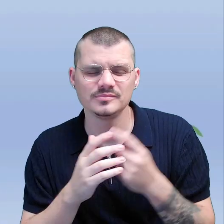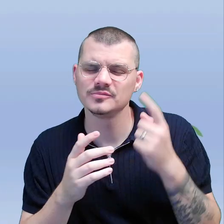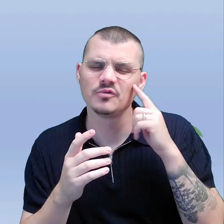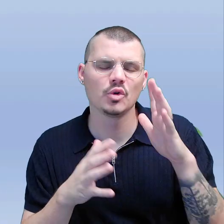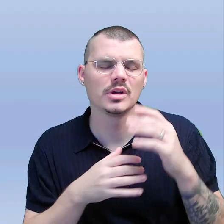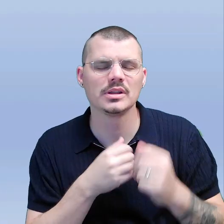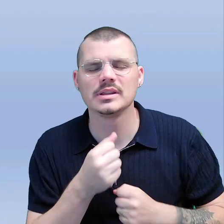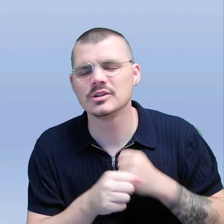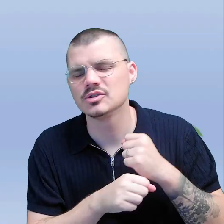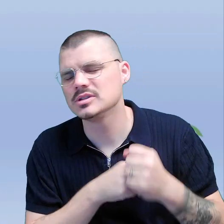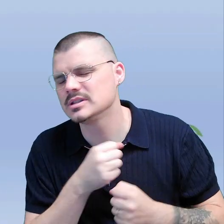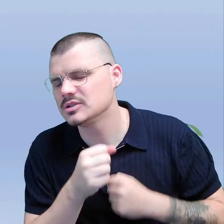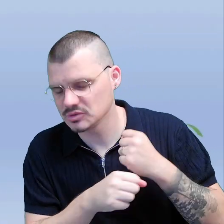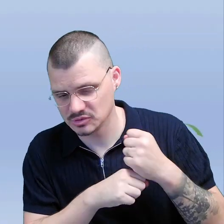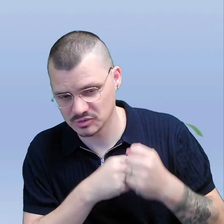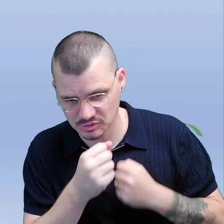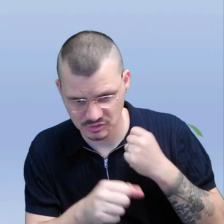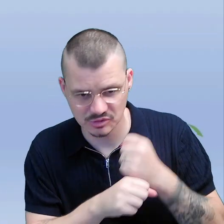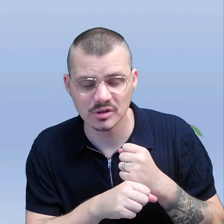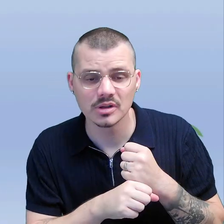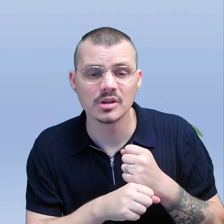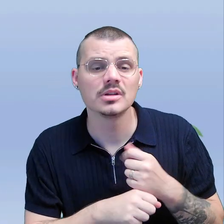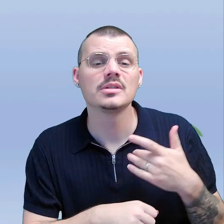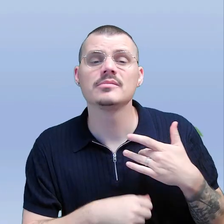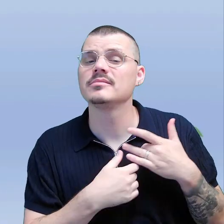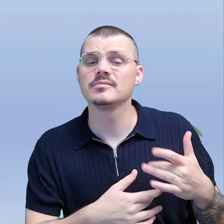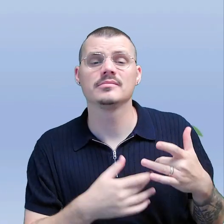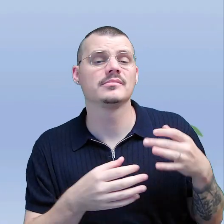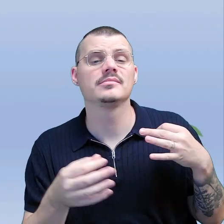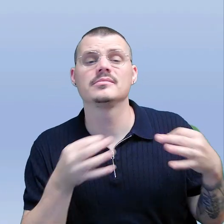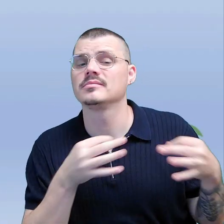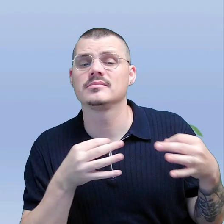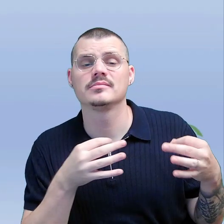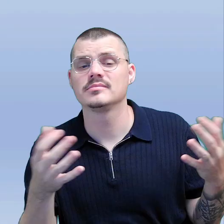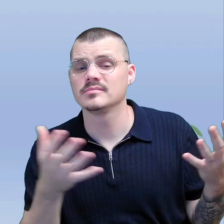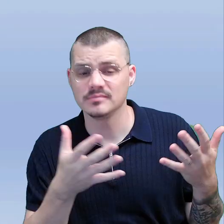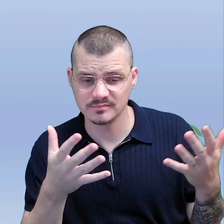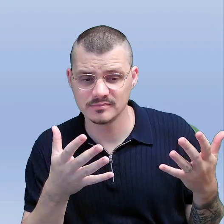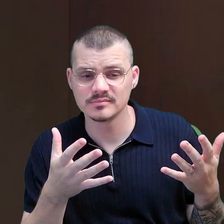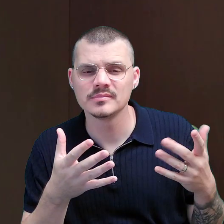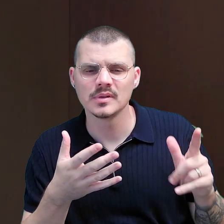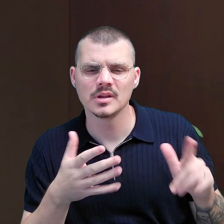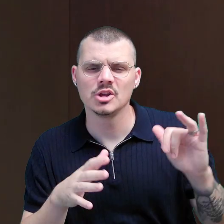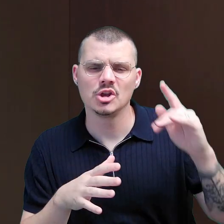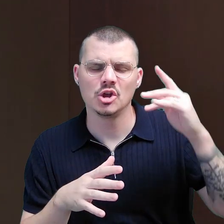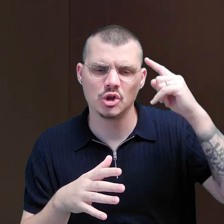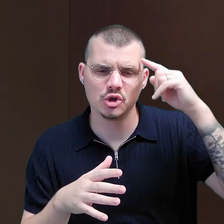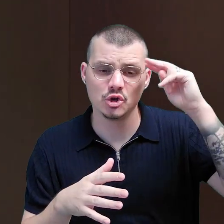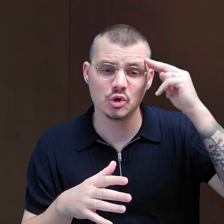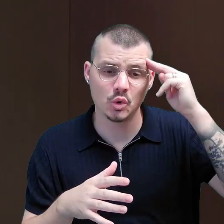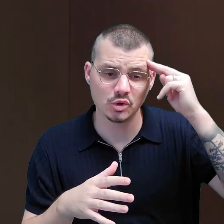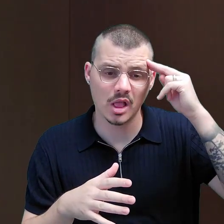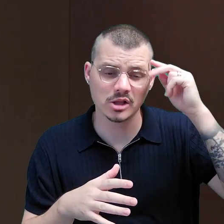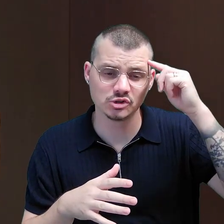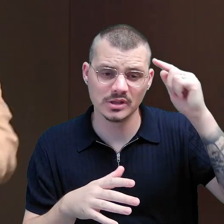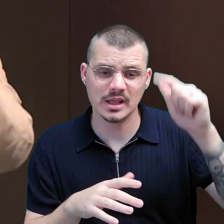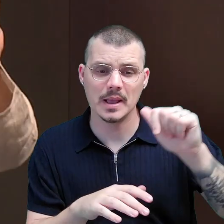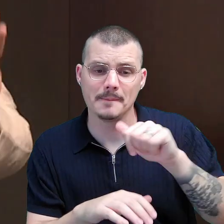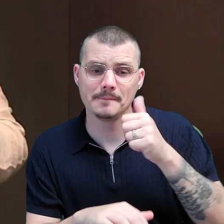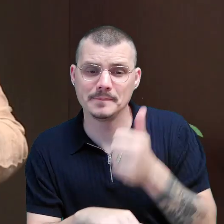For years, decades, this was described as a neurologically